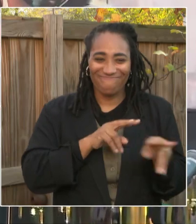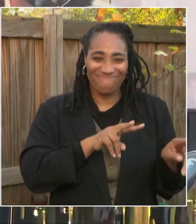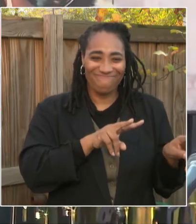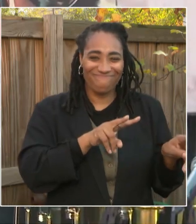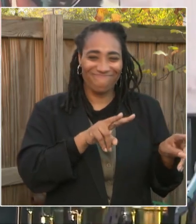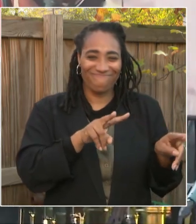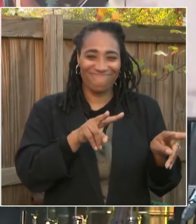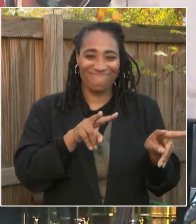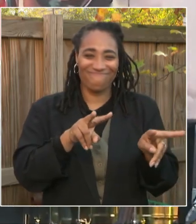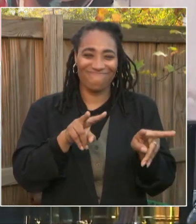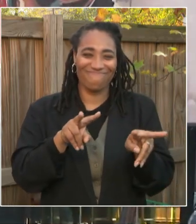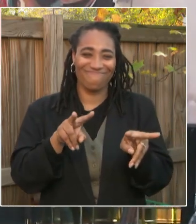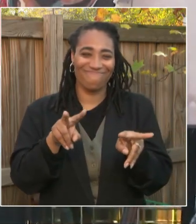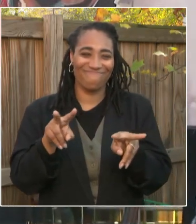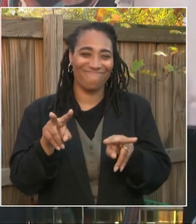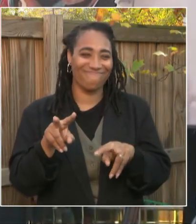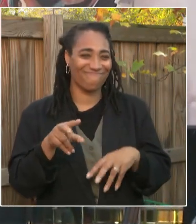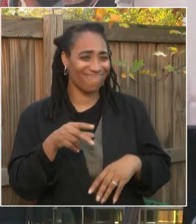I guess it's still morning.